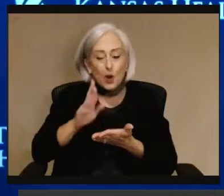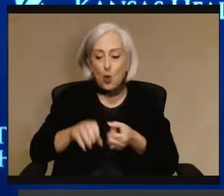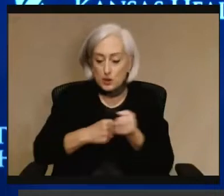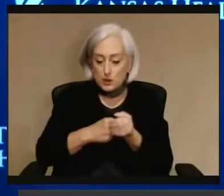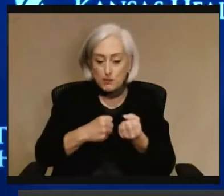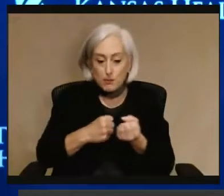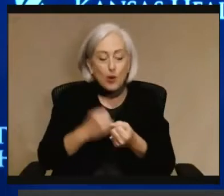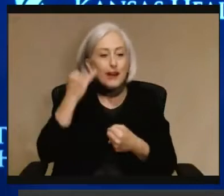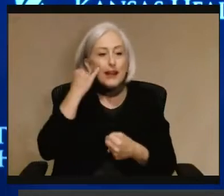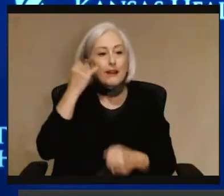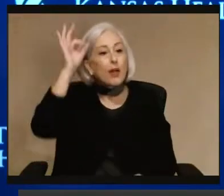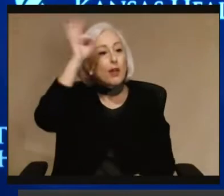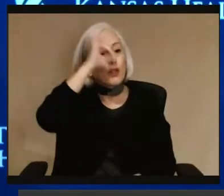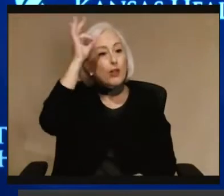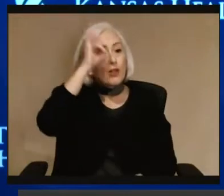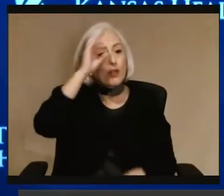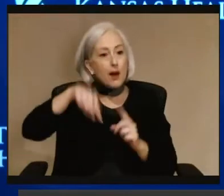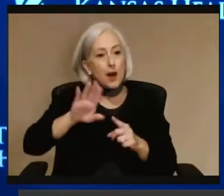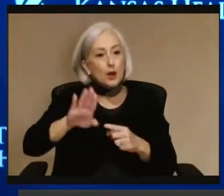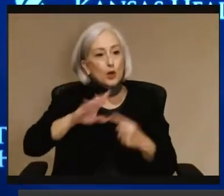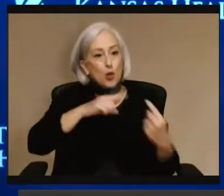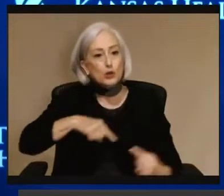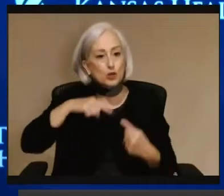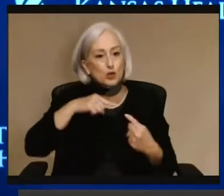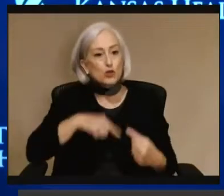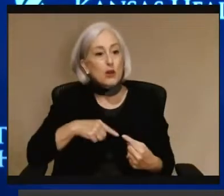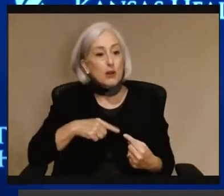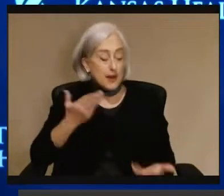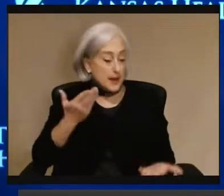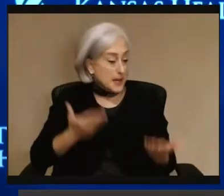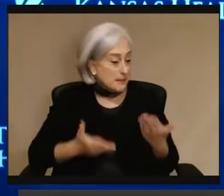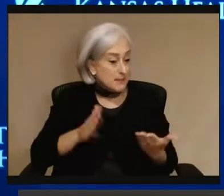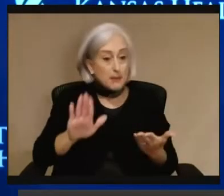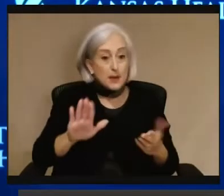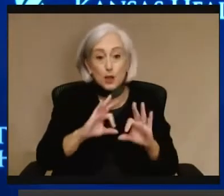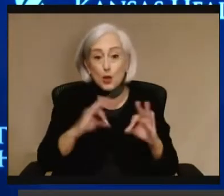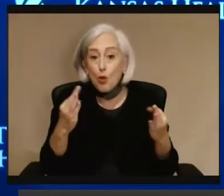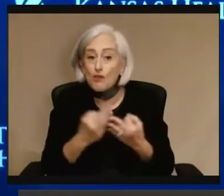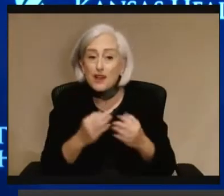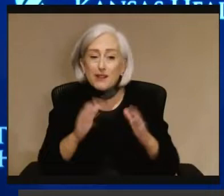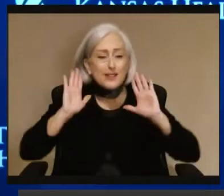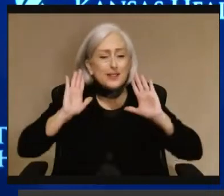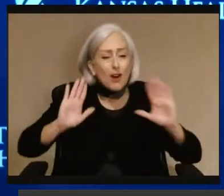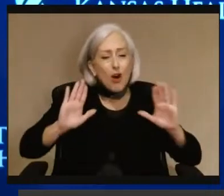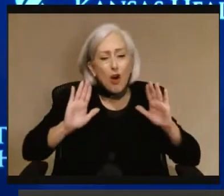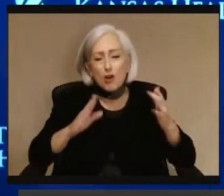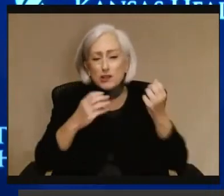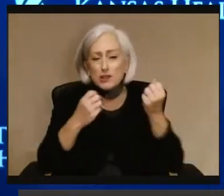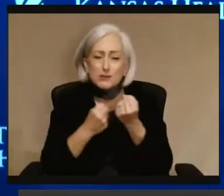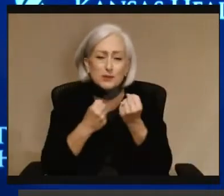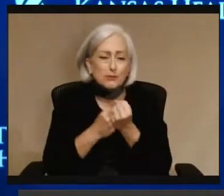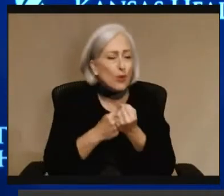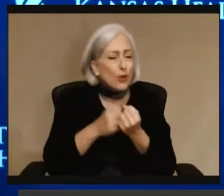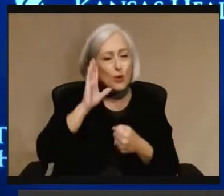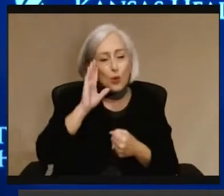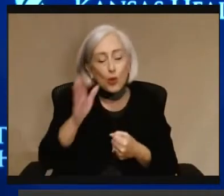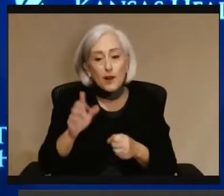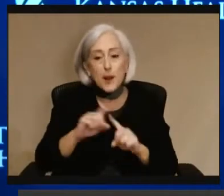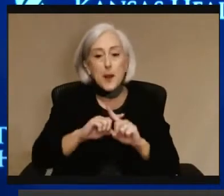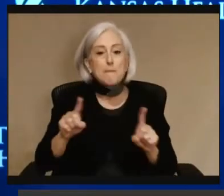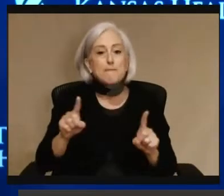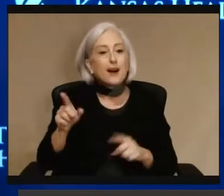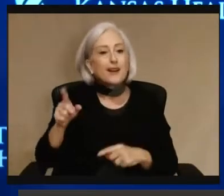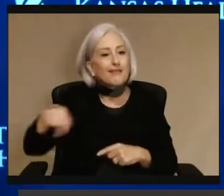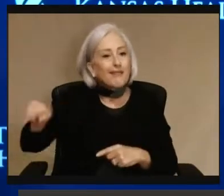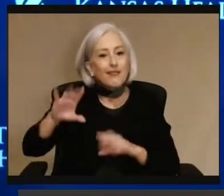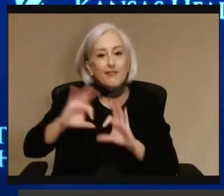you might have the most loving, supportive, caring support system around you, but if they don't know because you're masking it and trying to keep it a